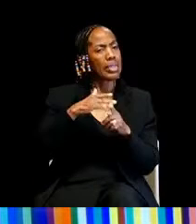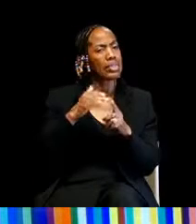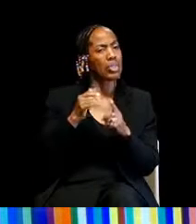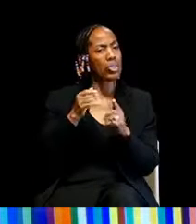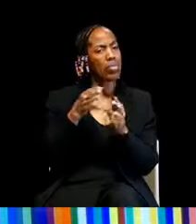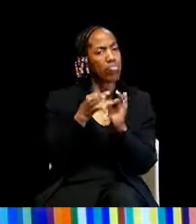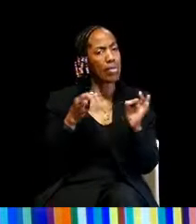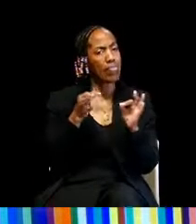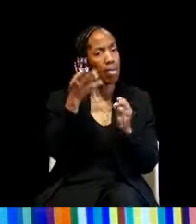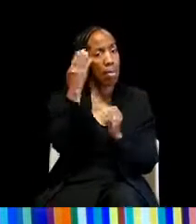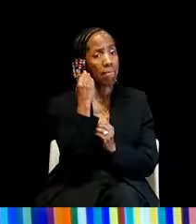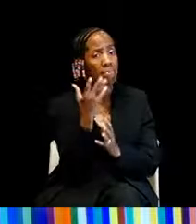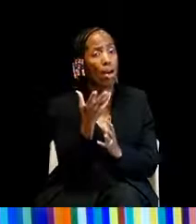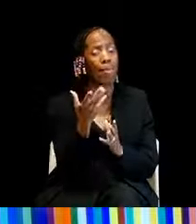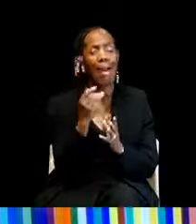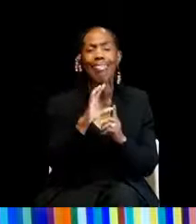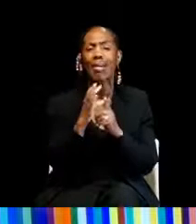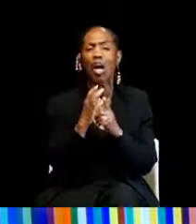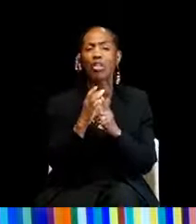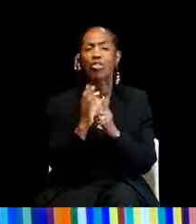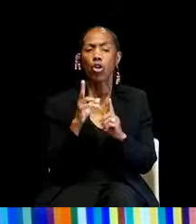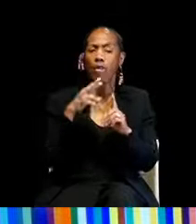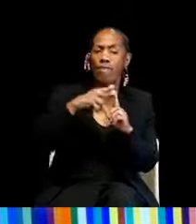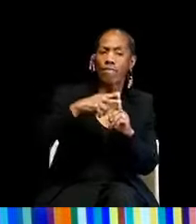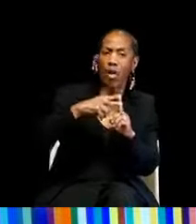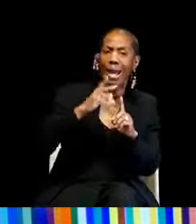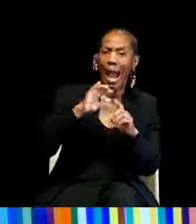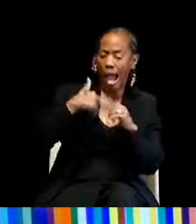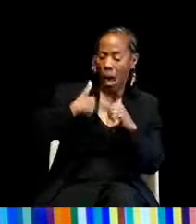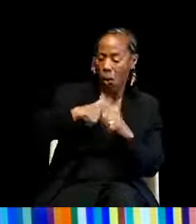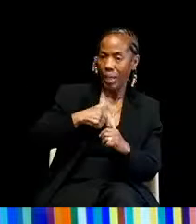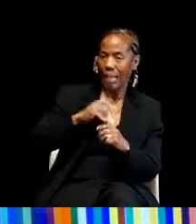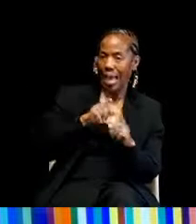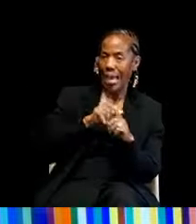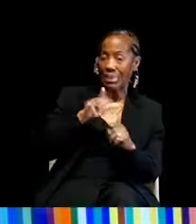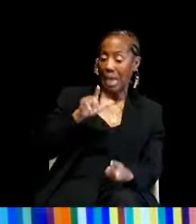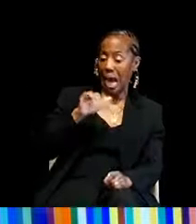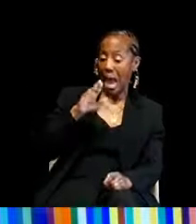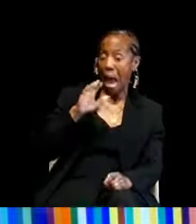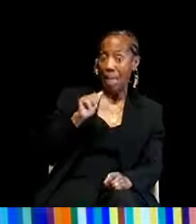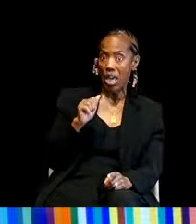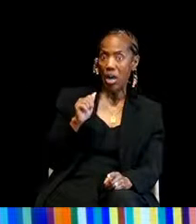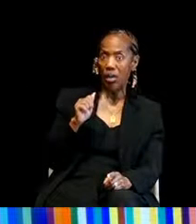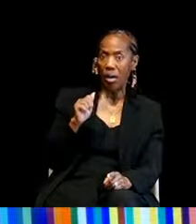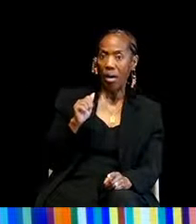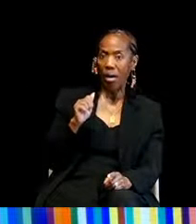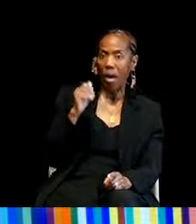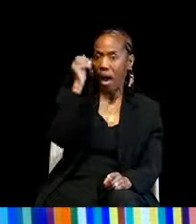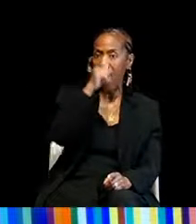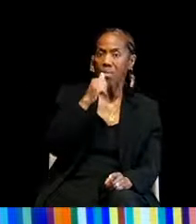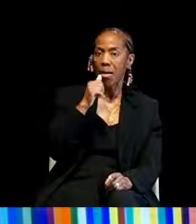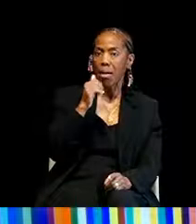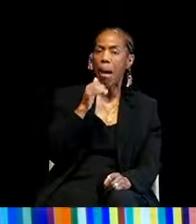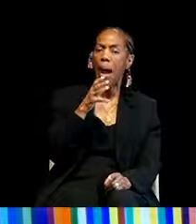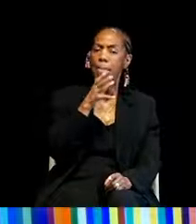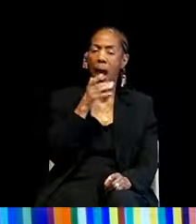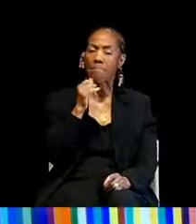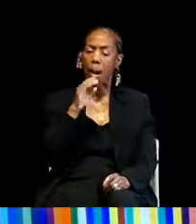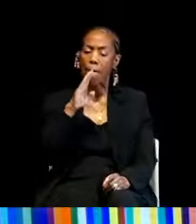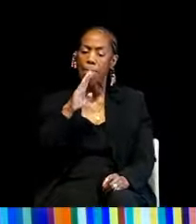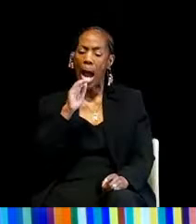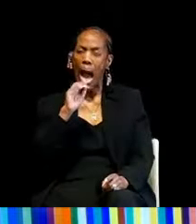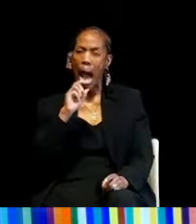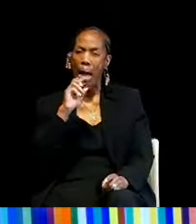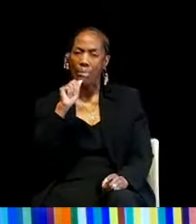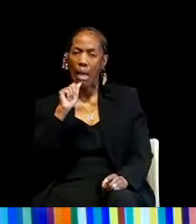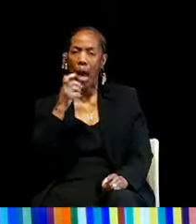providing in the cultural context of how we Liberians, my mom, we're Bassa, understand Kismet, because that is